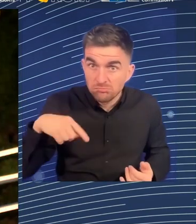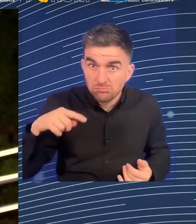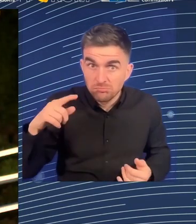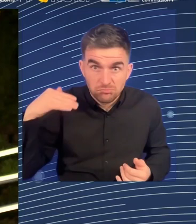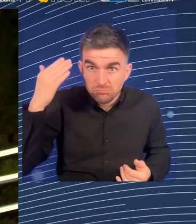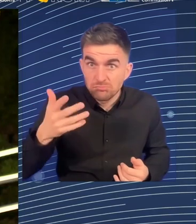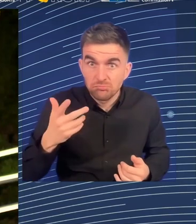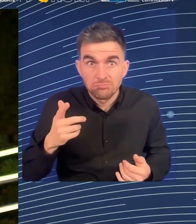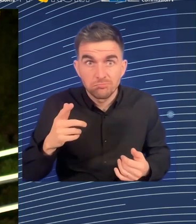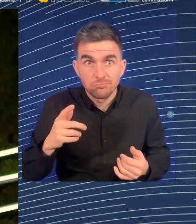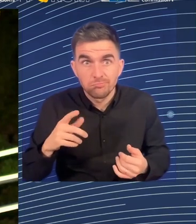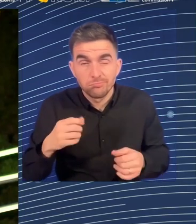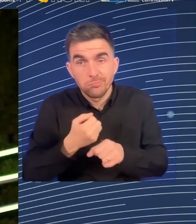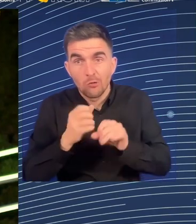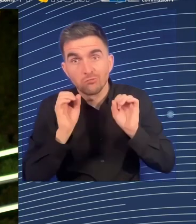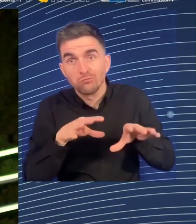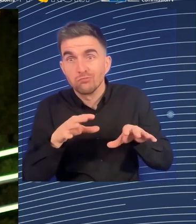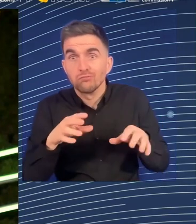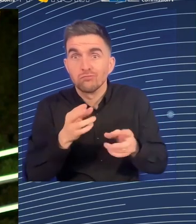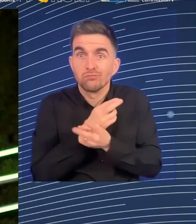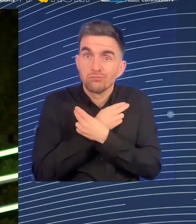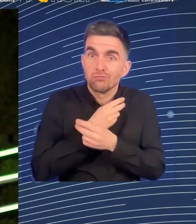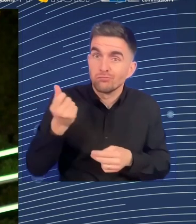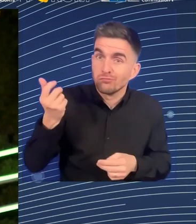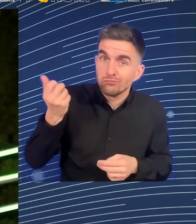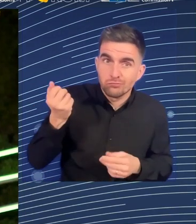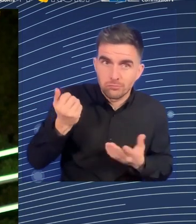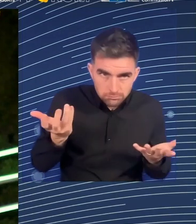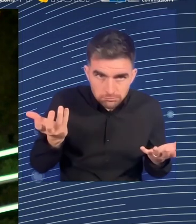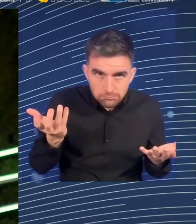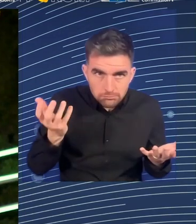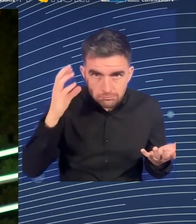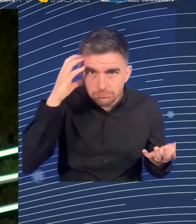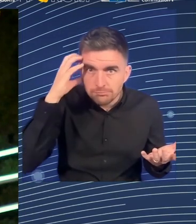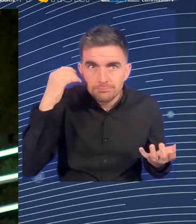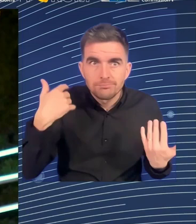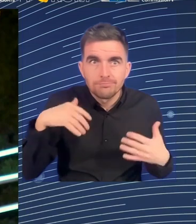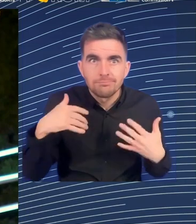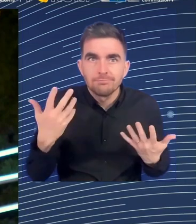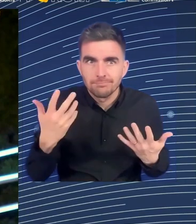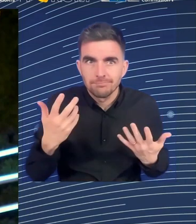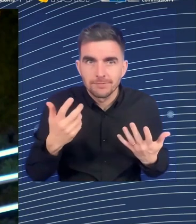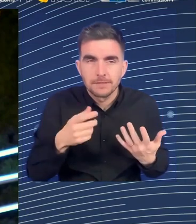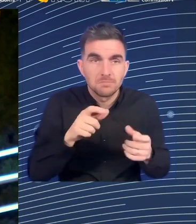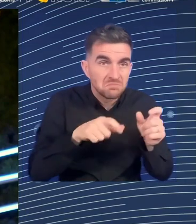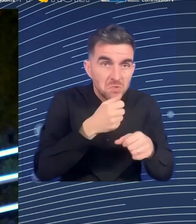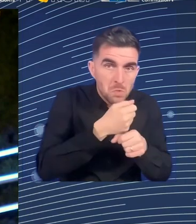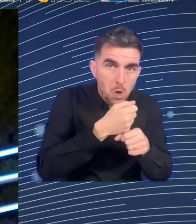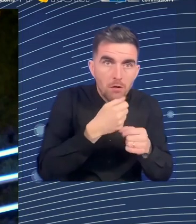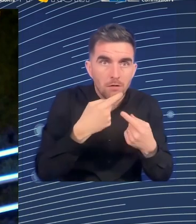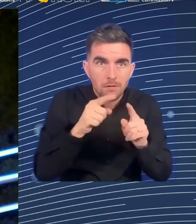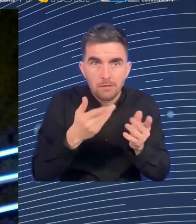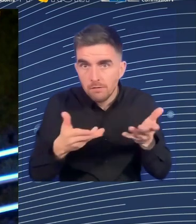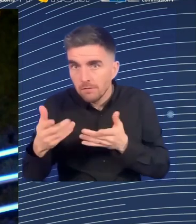from these groups because Europe is aging, so we need to take care of other people, but these groups, they're old groups in terms of